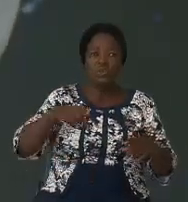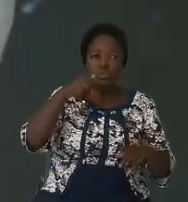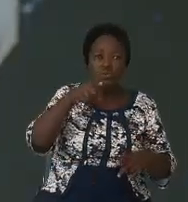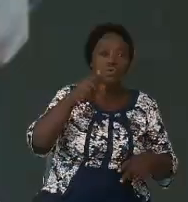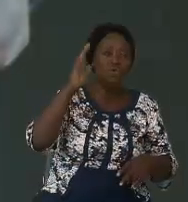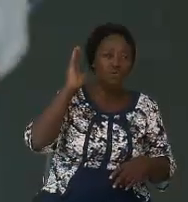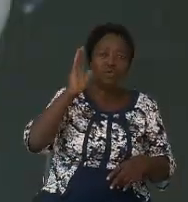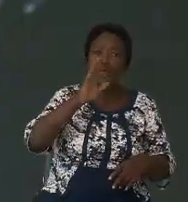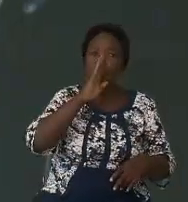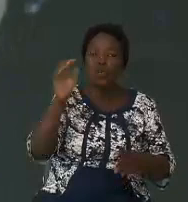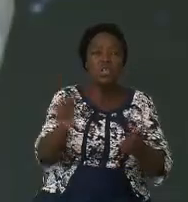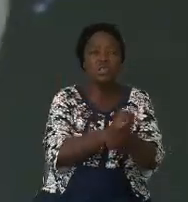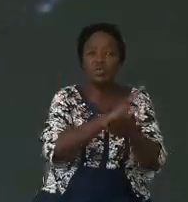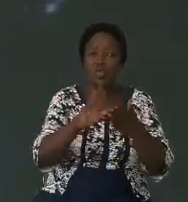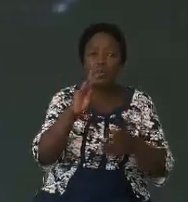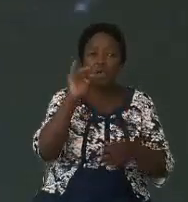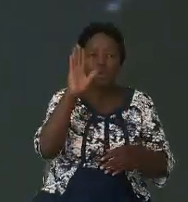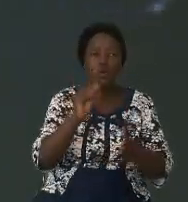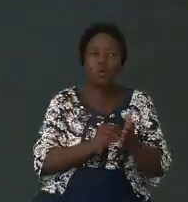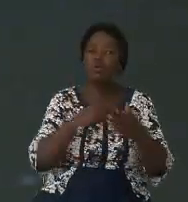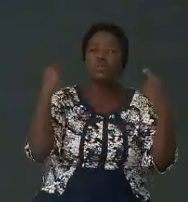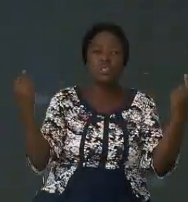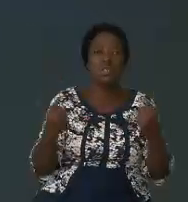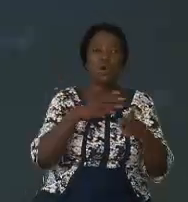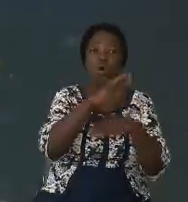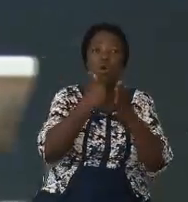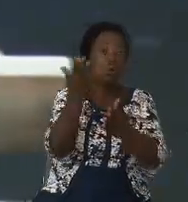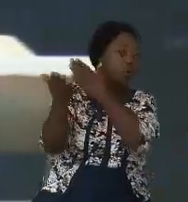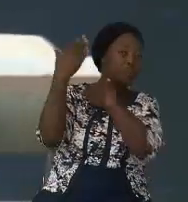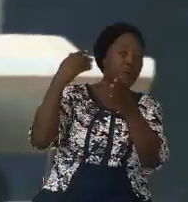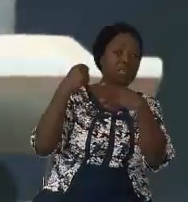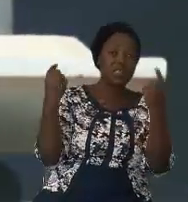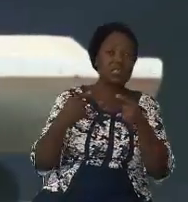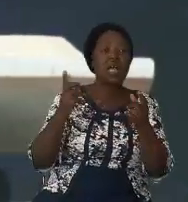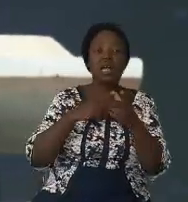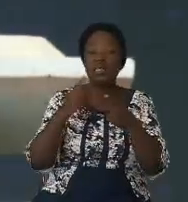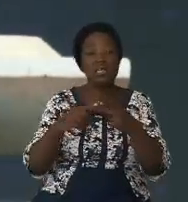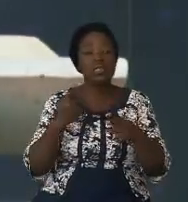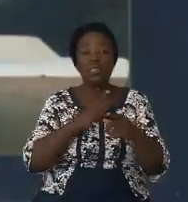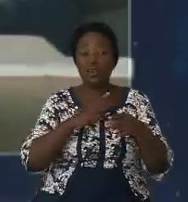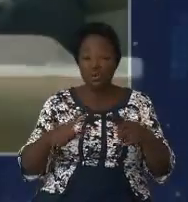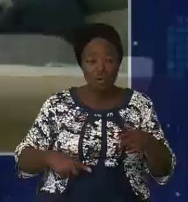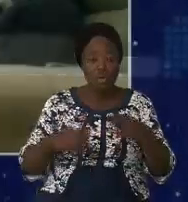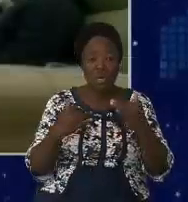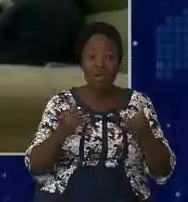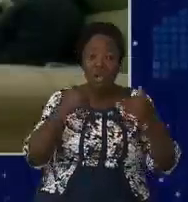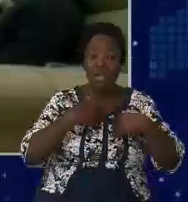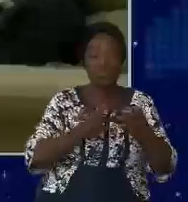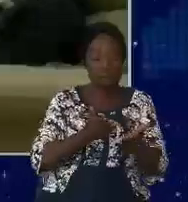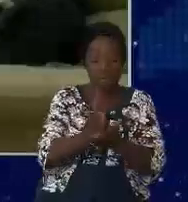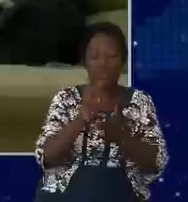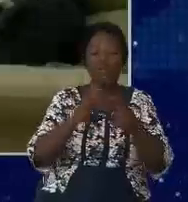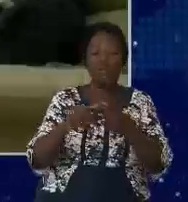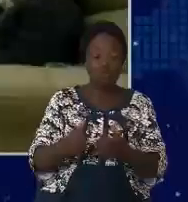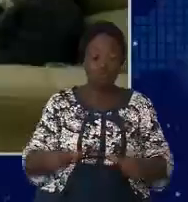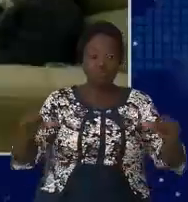decision of God, you normally should be ruined by your iniquity or your past sin. And the Lord,